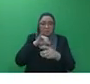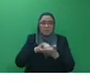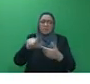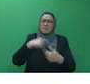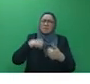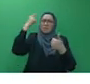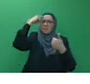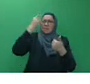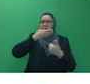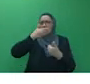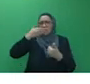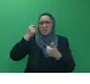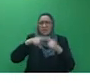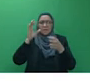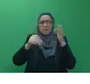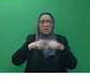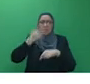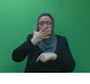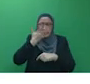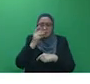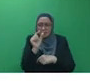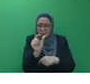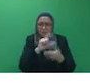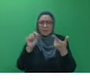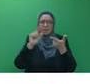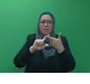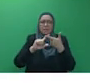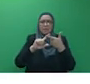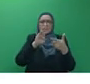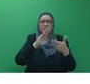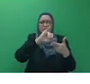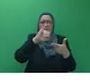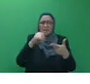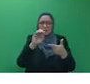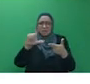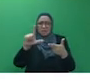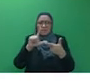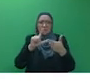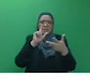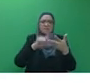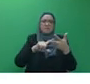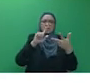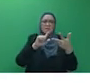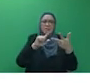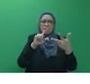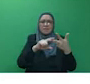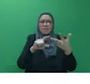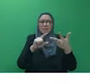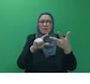a carrot and a brinjal and i went to the supermarket and happened to be like one of those upmarket supermarkets